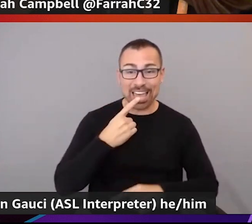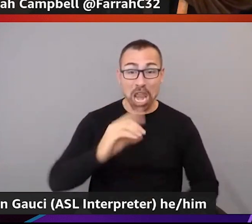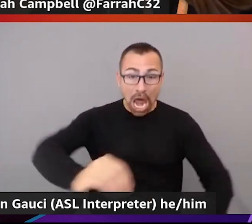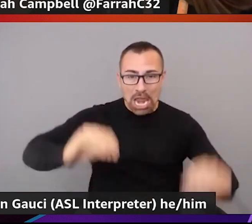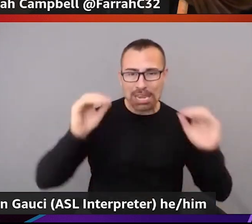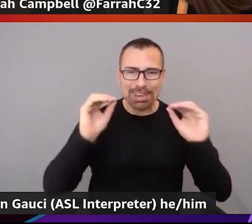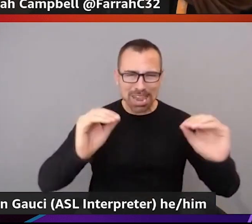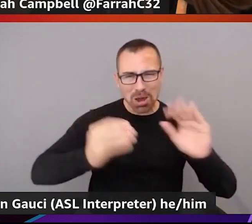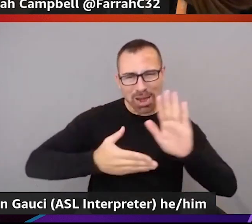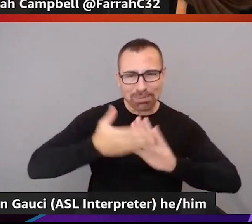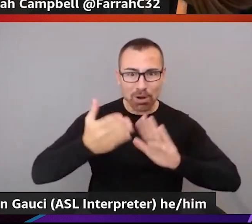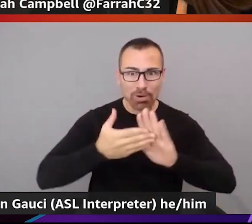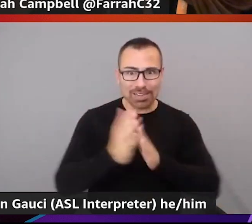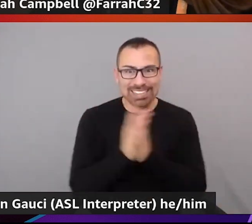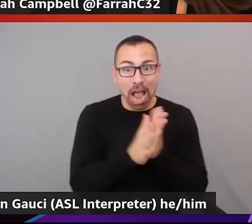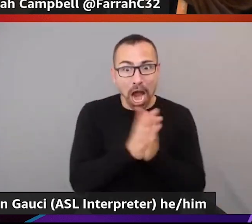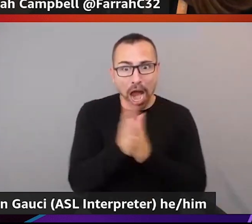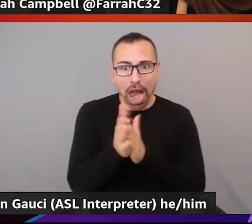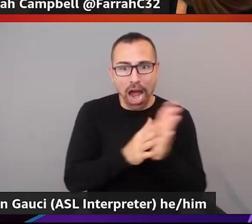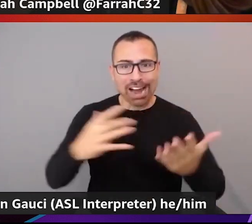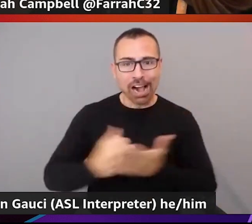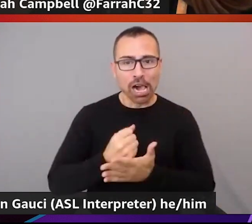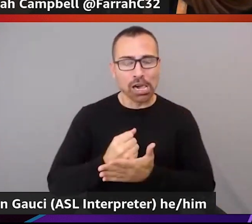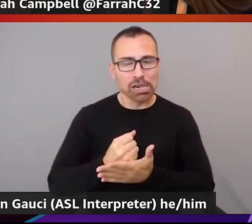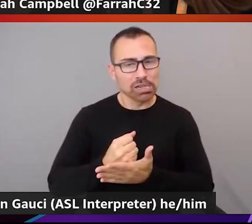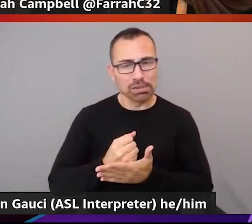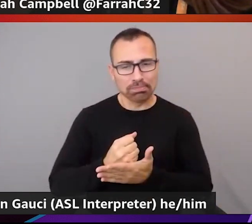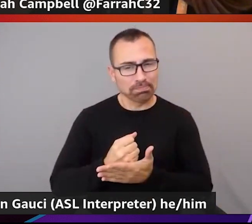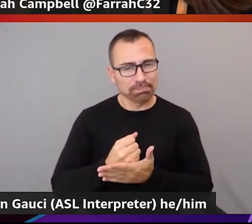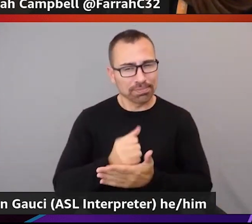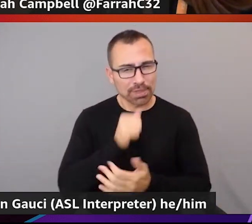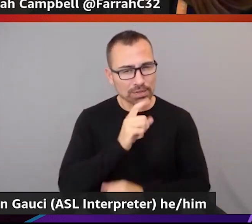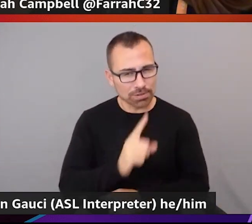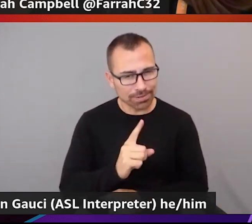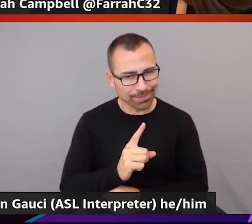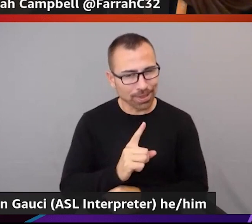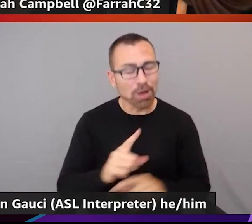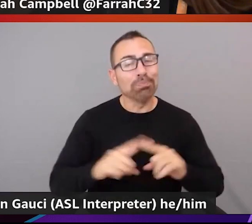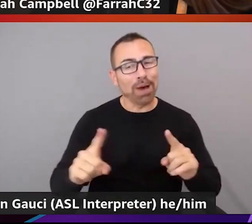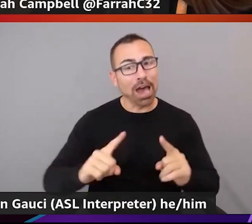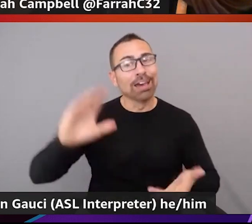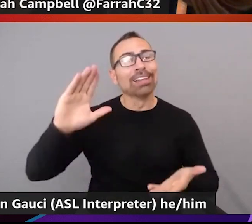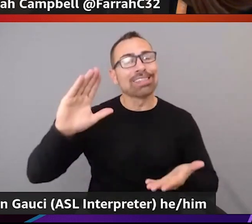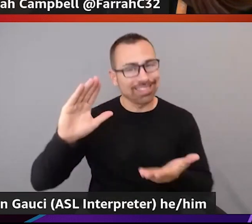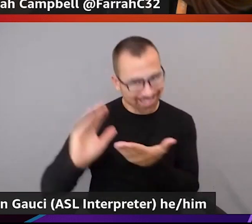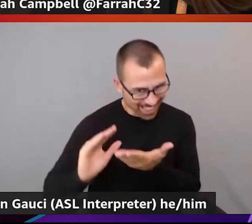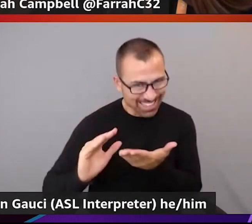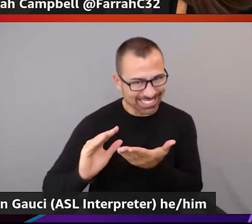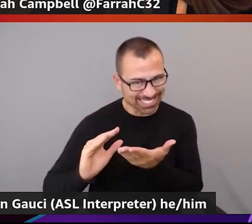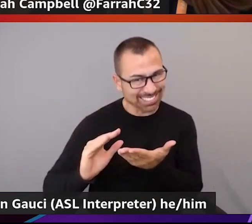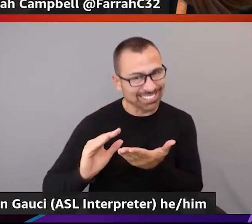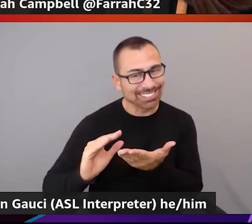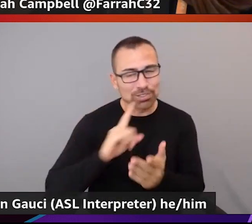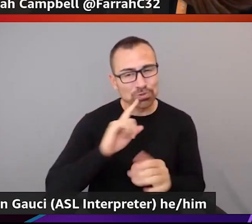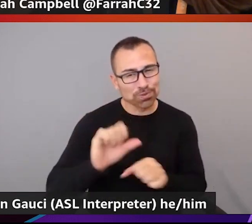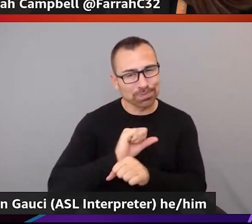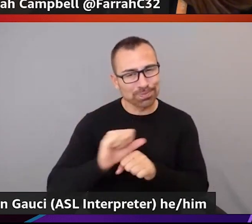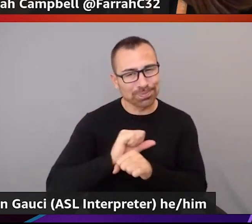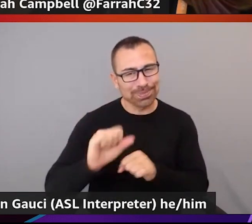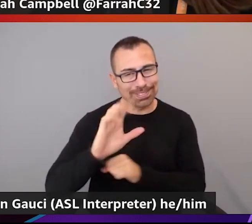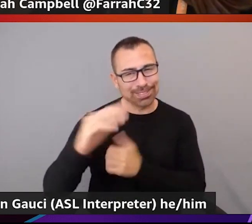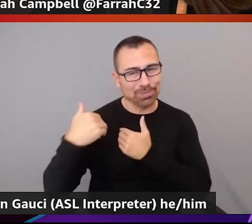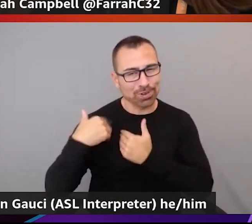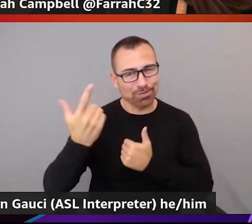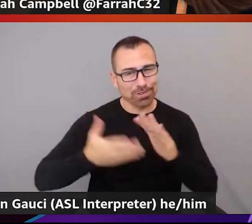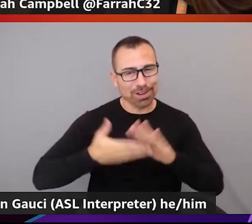and things like that, which is not true. But you definitely have a less operational burden than you do when you're